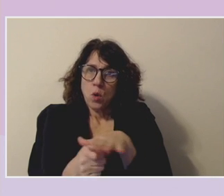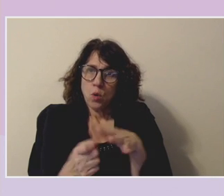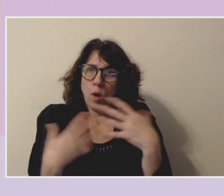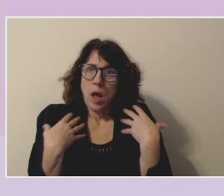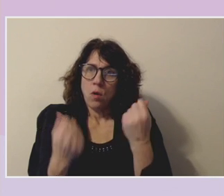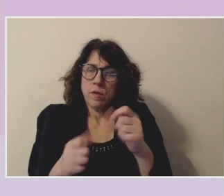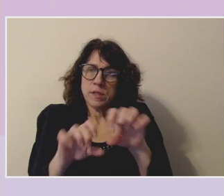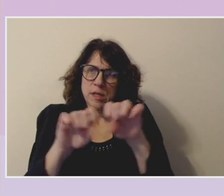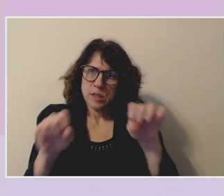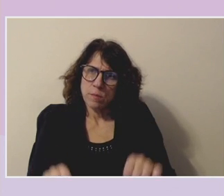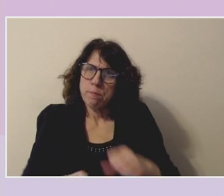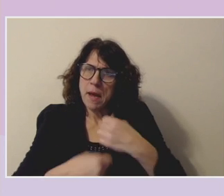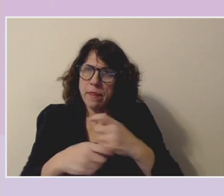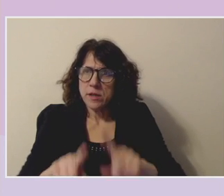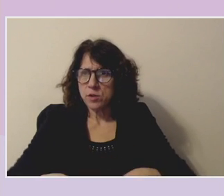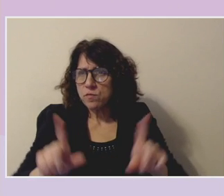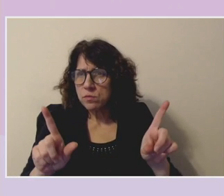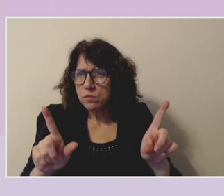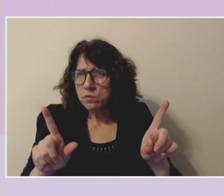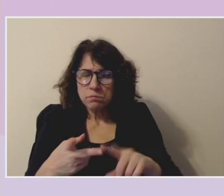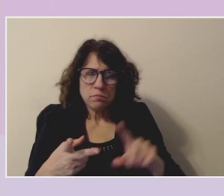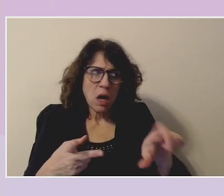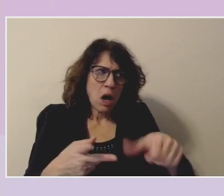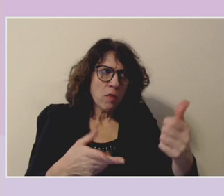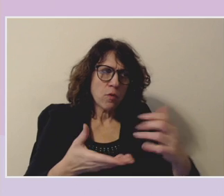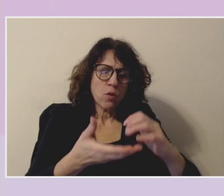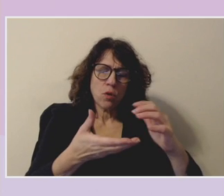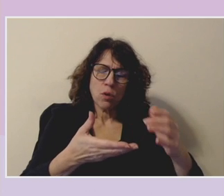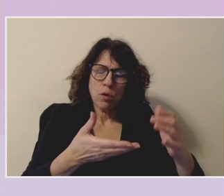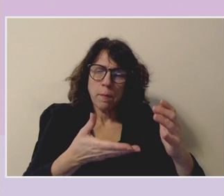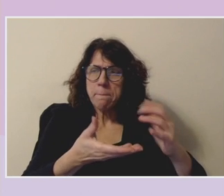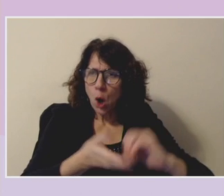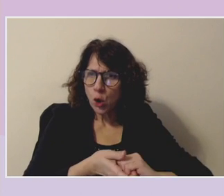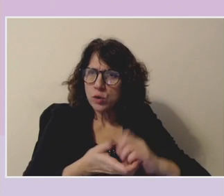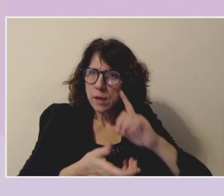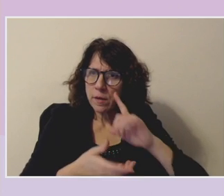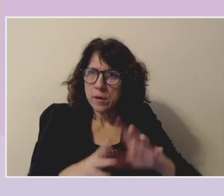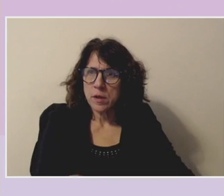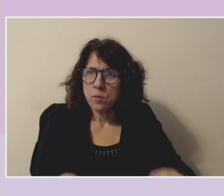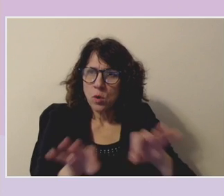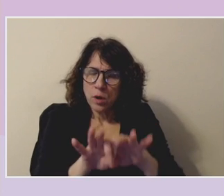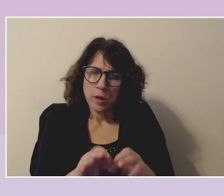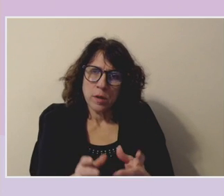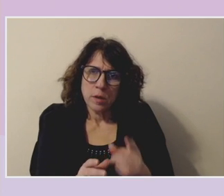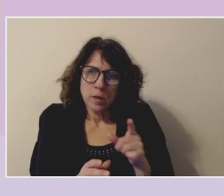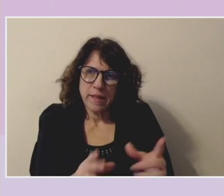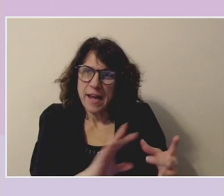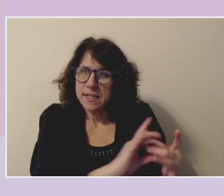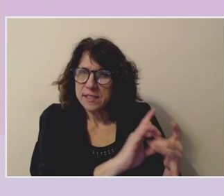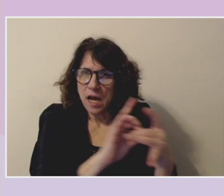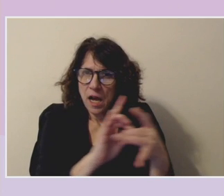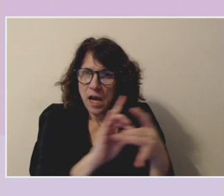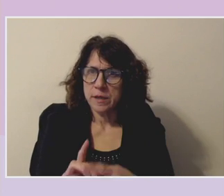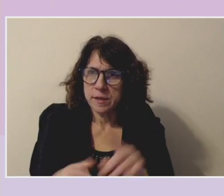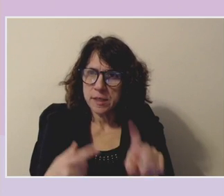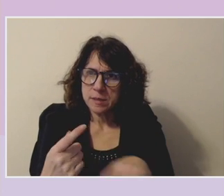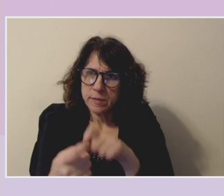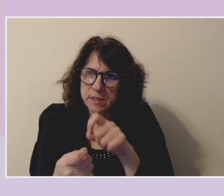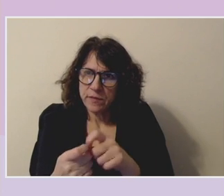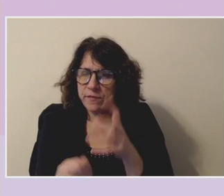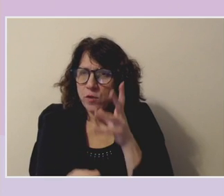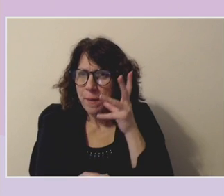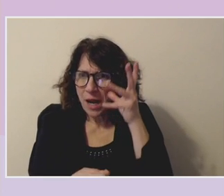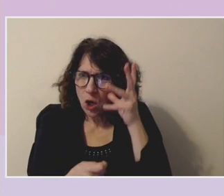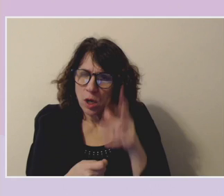huge difference. The other partnerships that I think are really important for us are those partnerships that tie in specifically to parents. So we